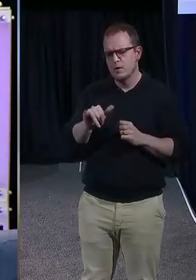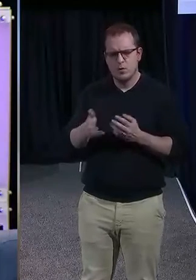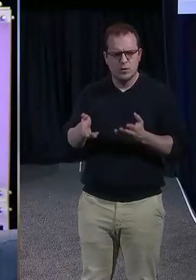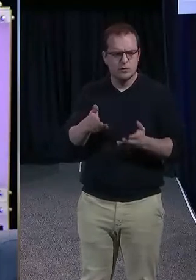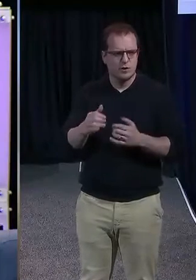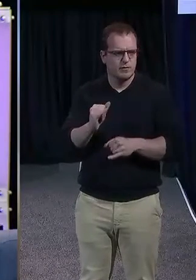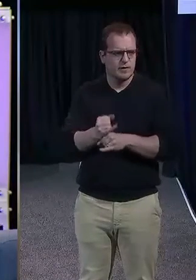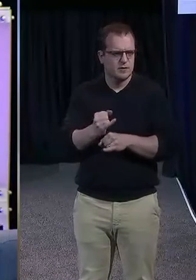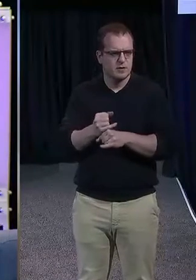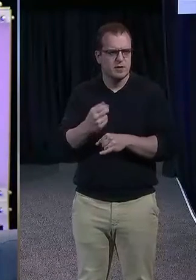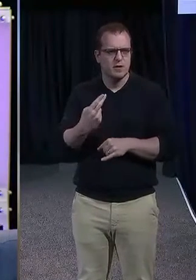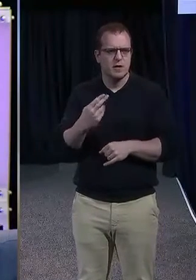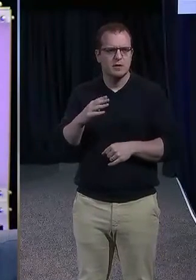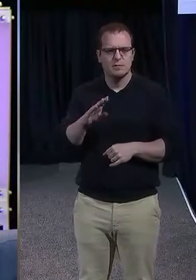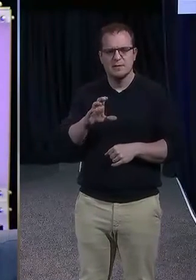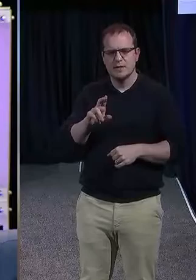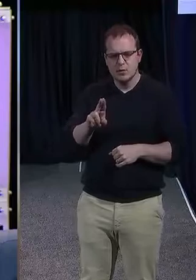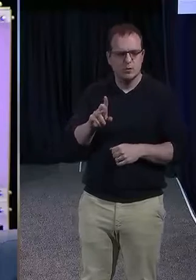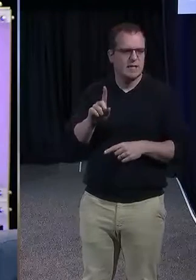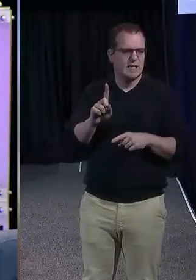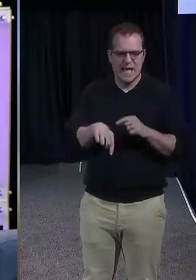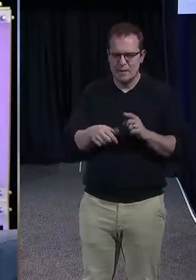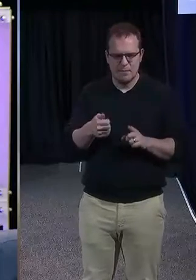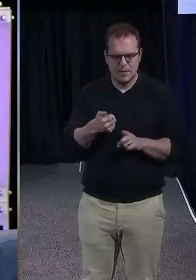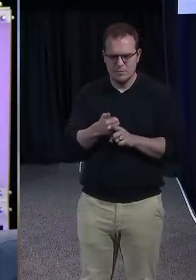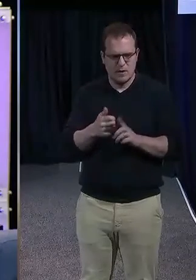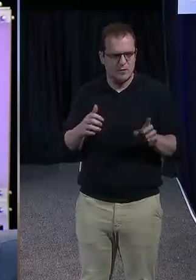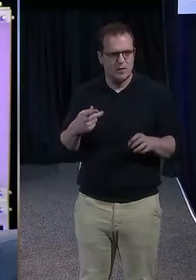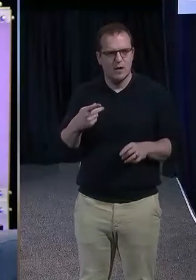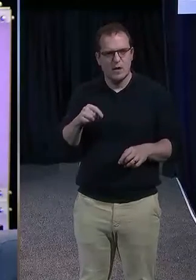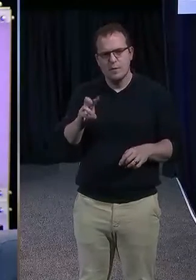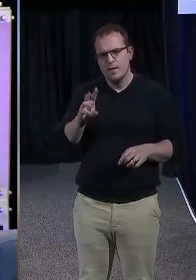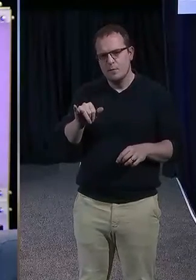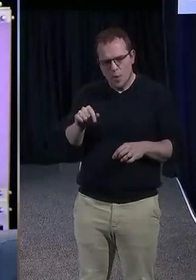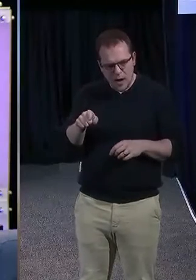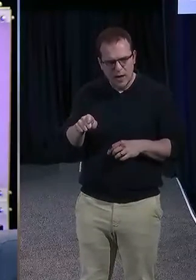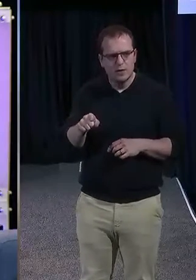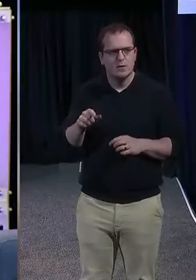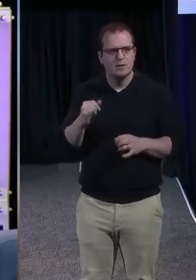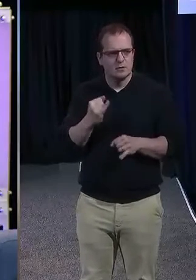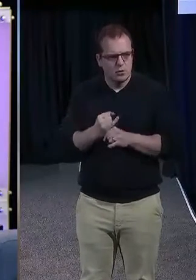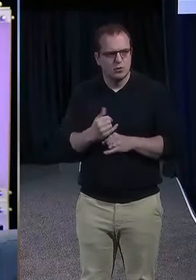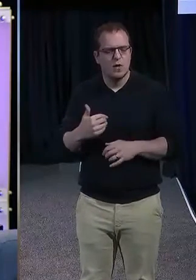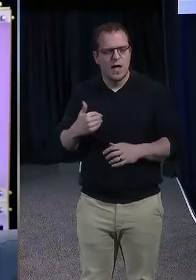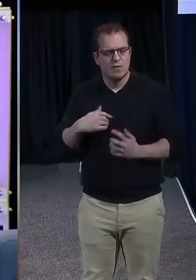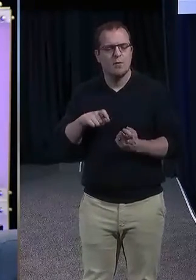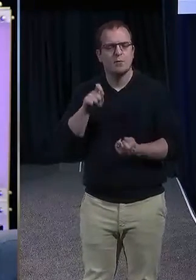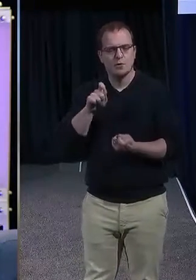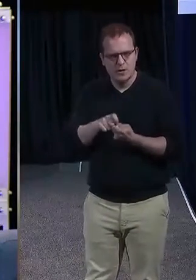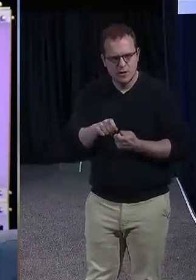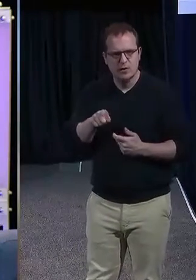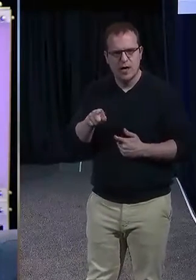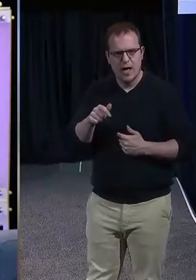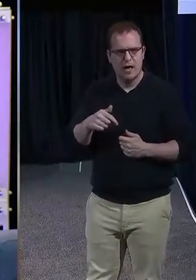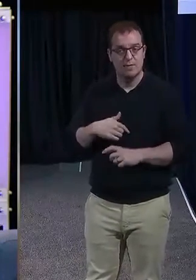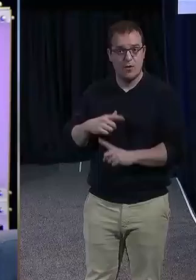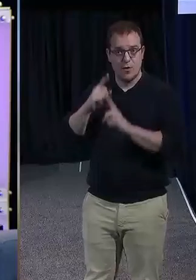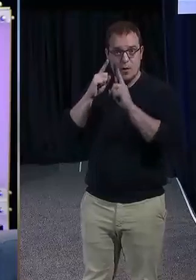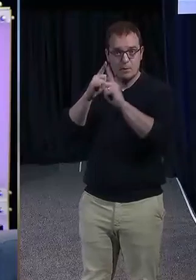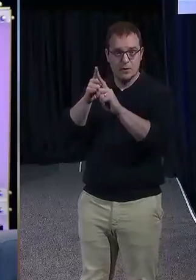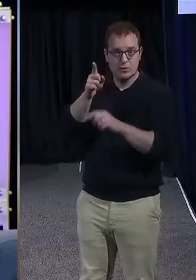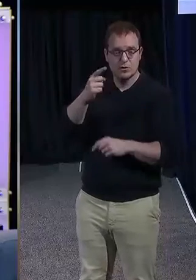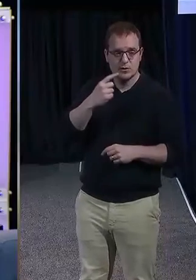and HBCUs cannot do it alone. PWI institutions who particularly have in their mission